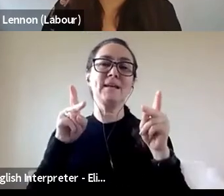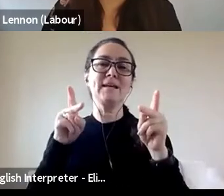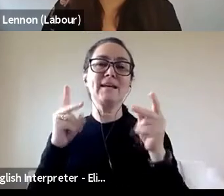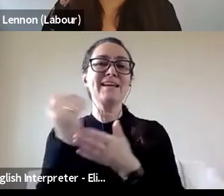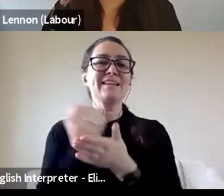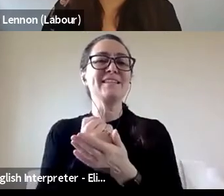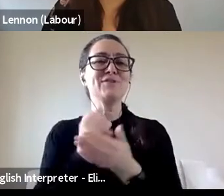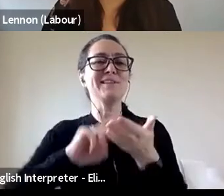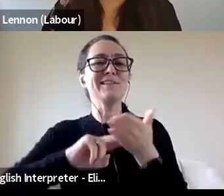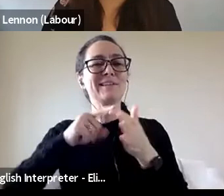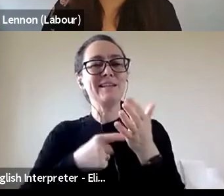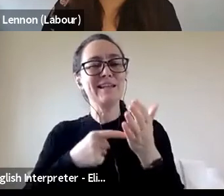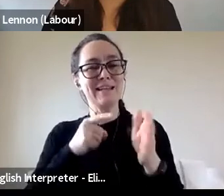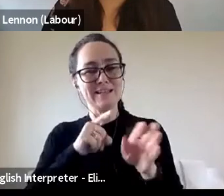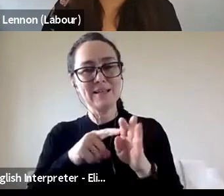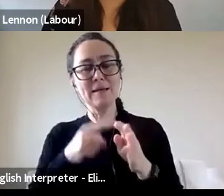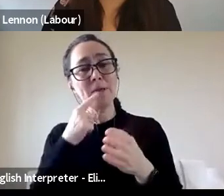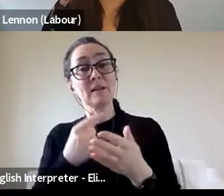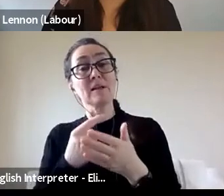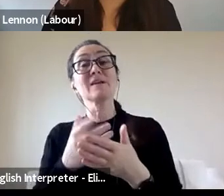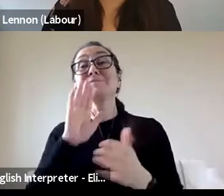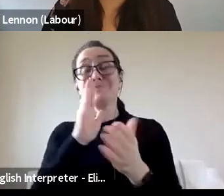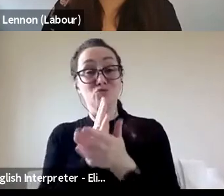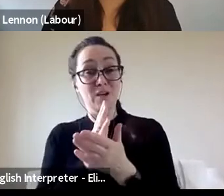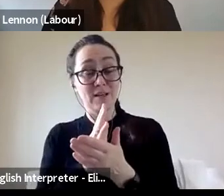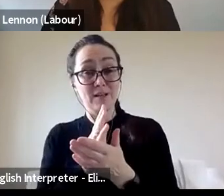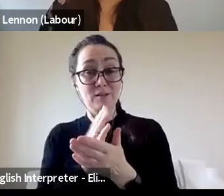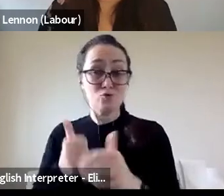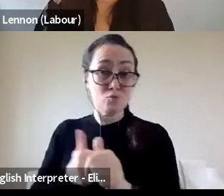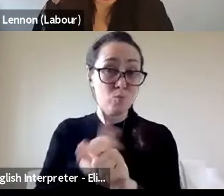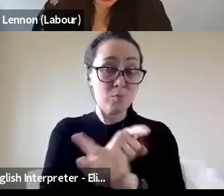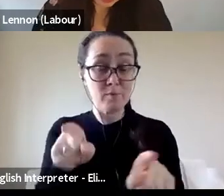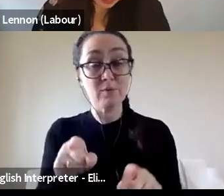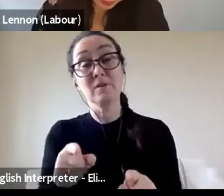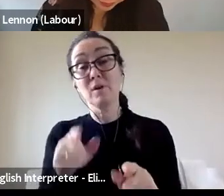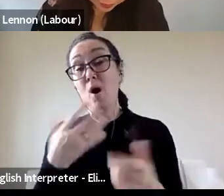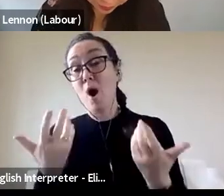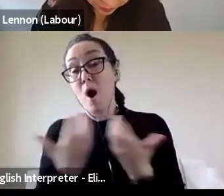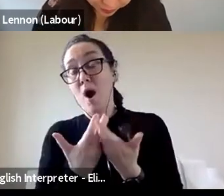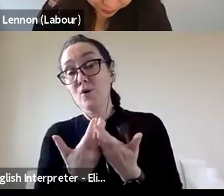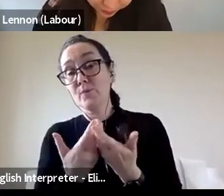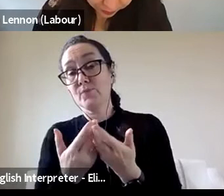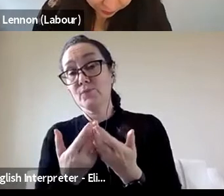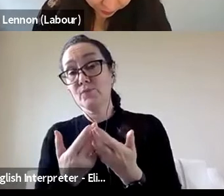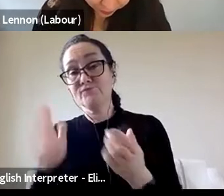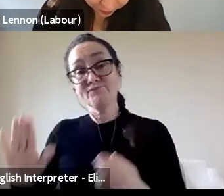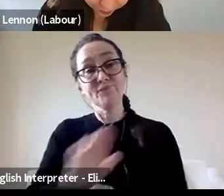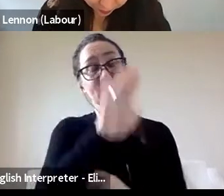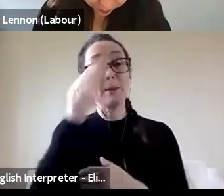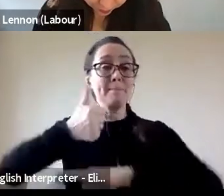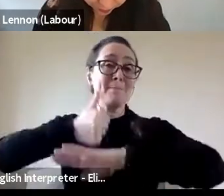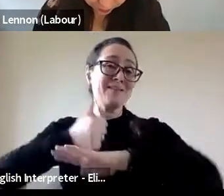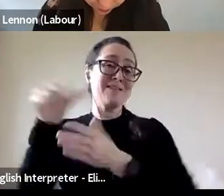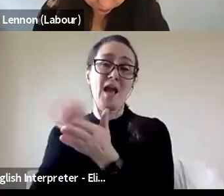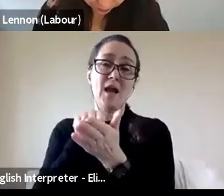by way of a system of universal basic income. We called for that at the start of lockdown, and we kind of want to develop that into a permanent feature